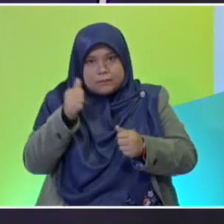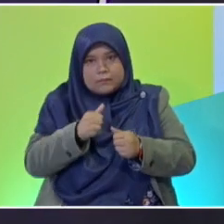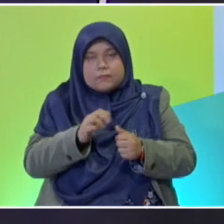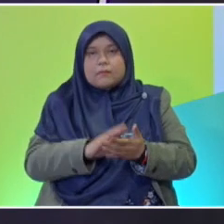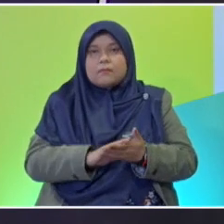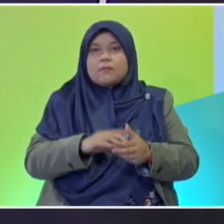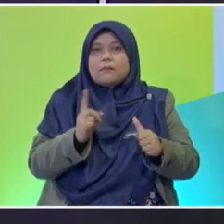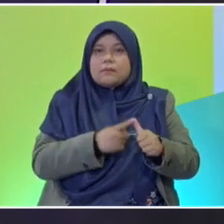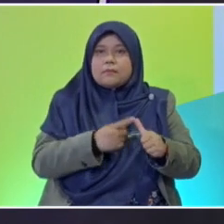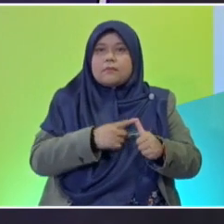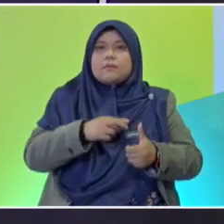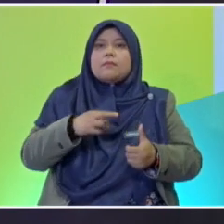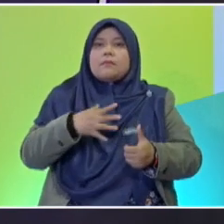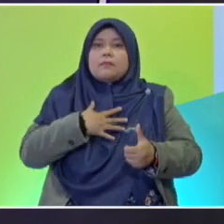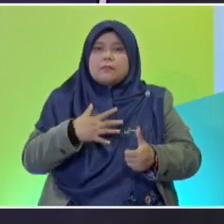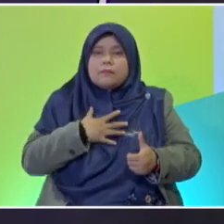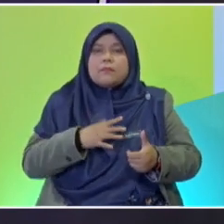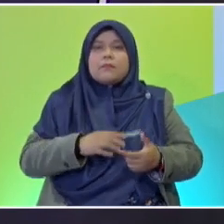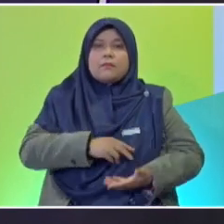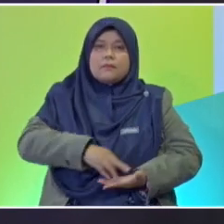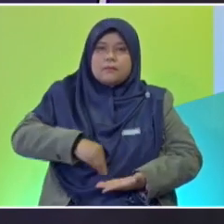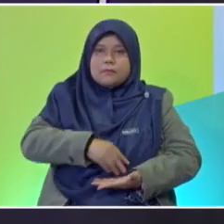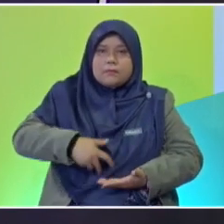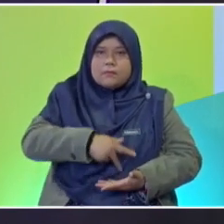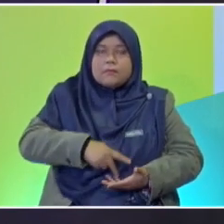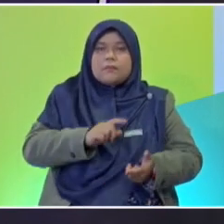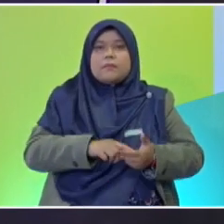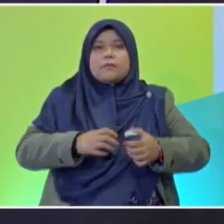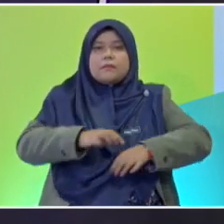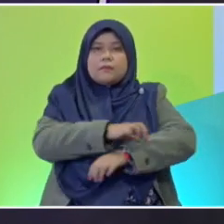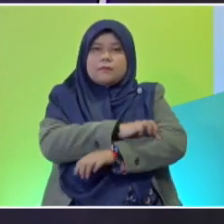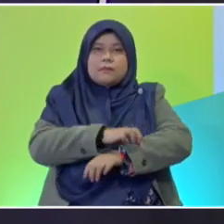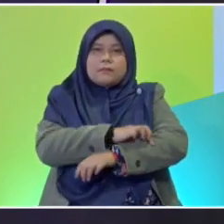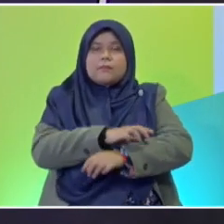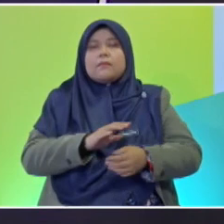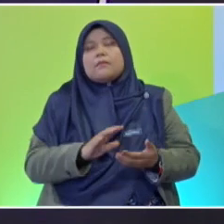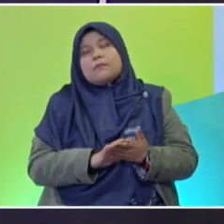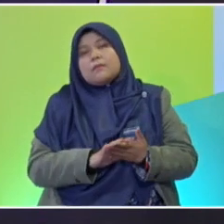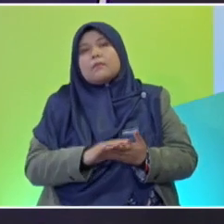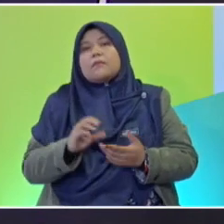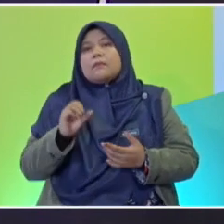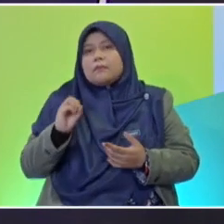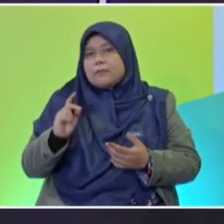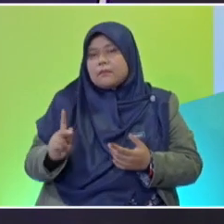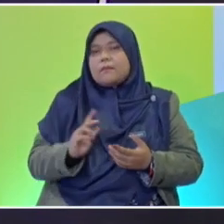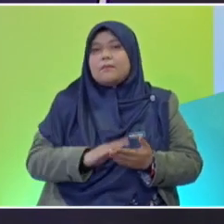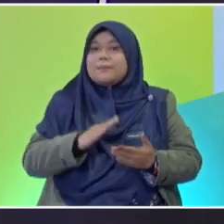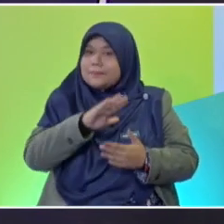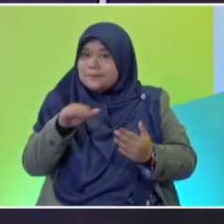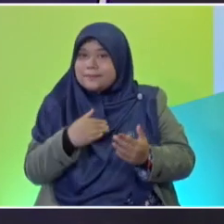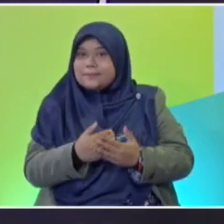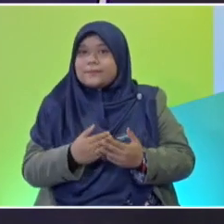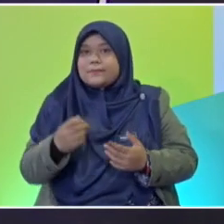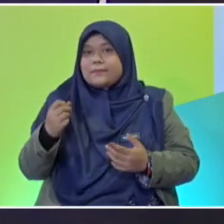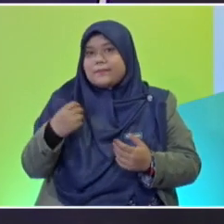So respiratory system, digestive system, and skeletal Skeletal system. All right. So everyone, are you having fun so